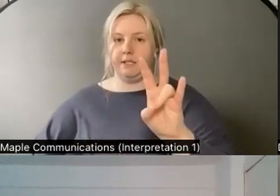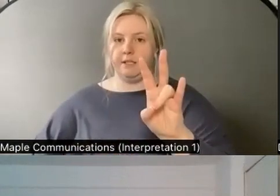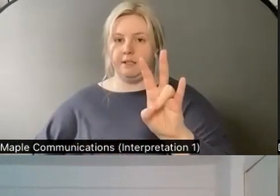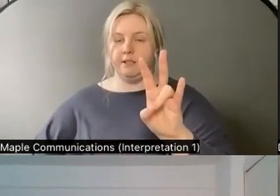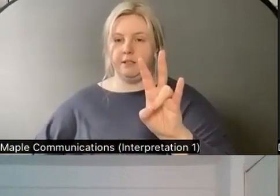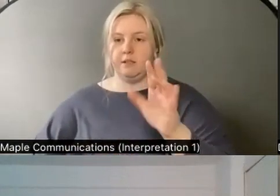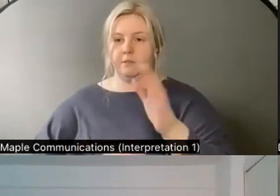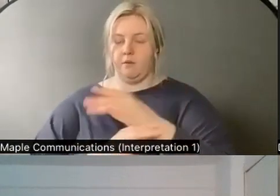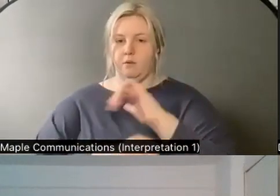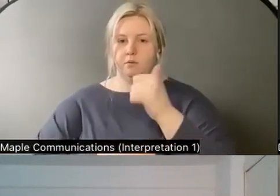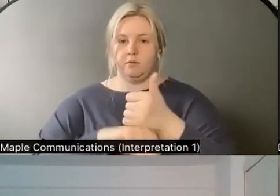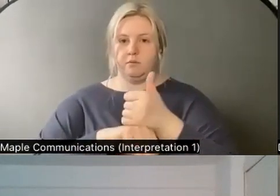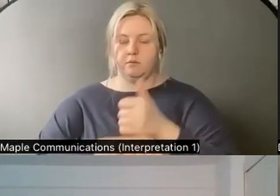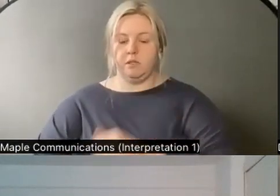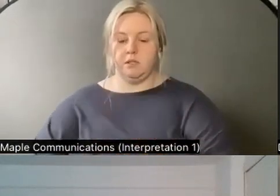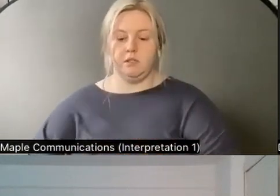I